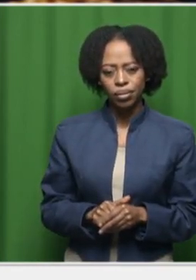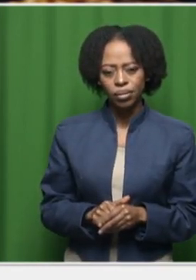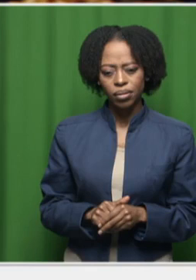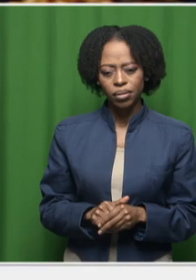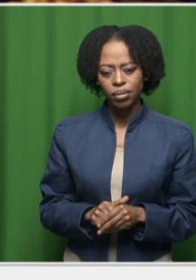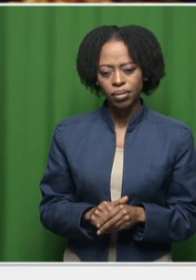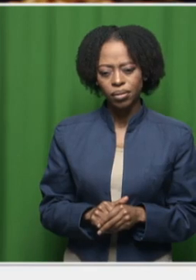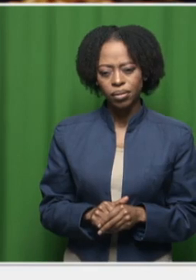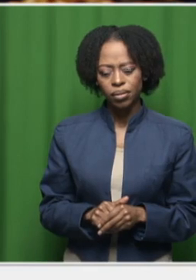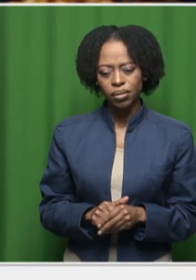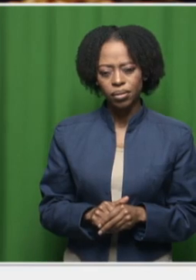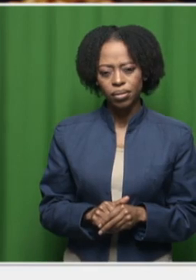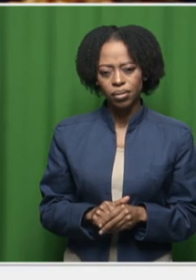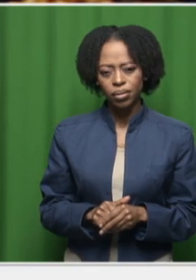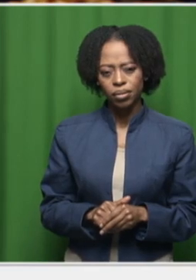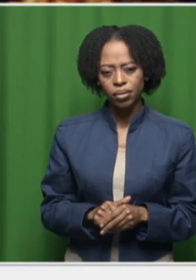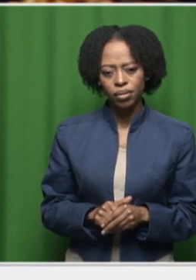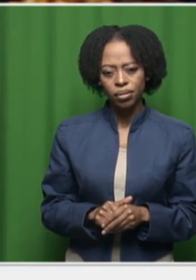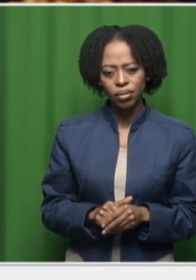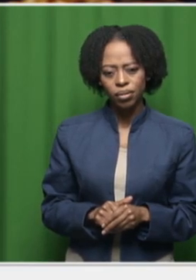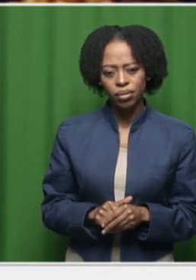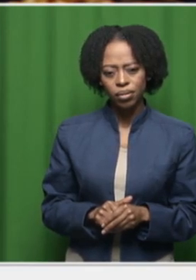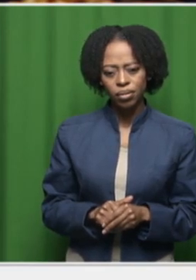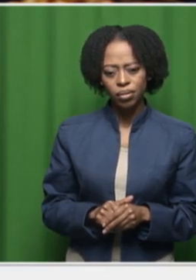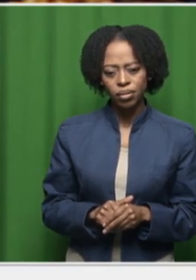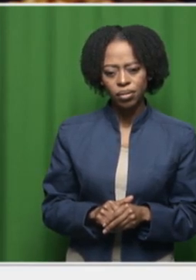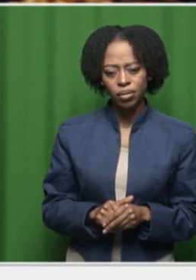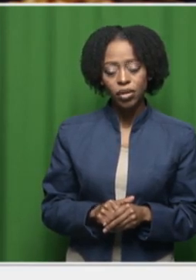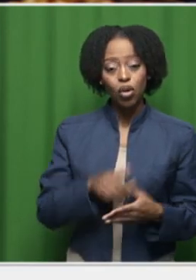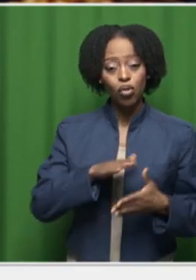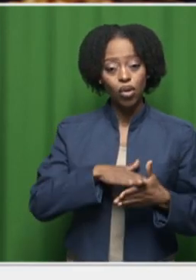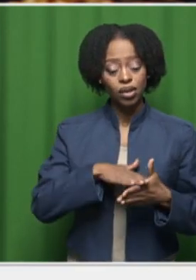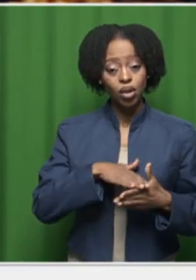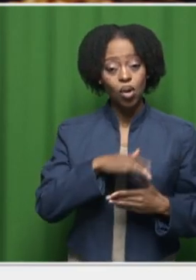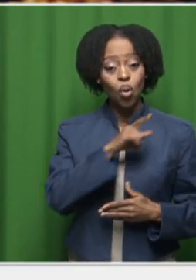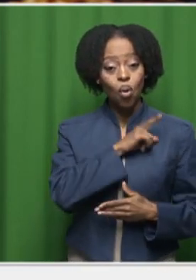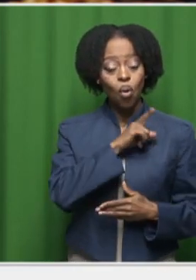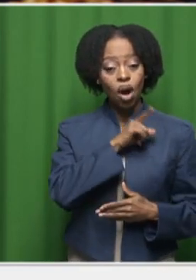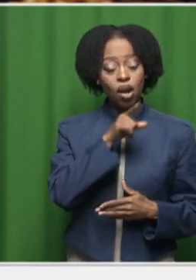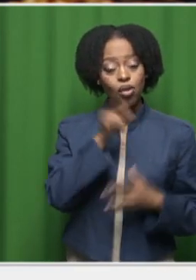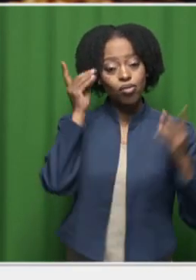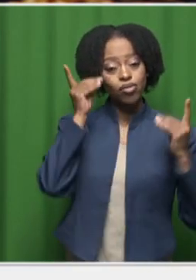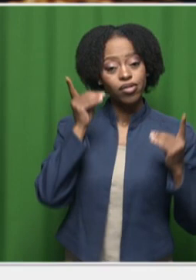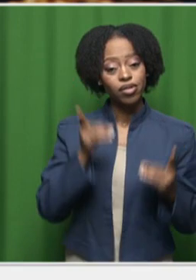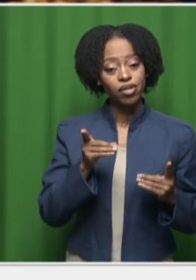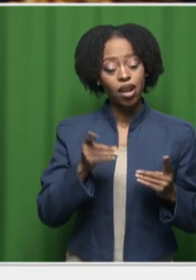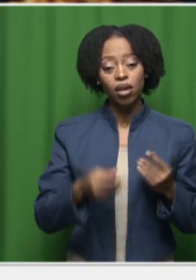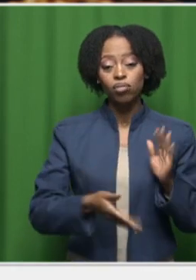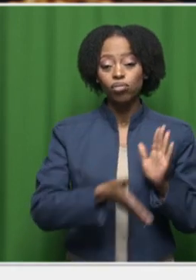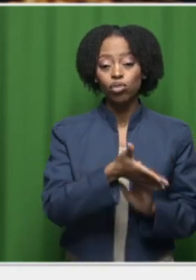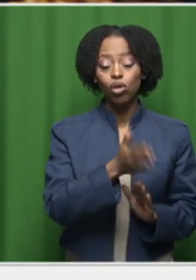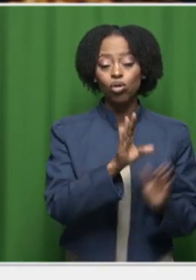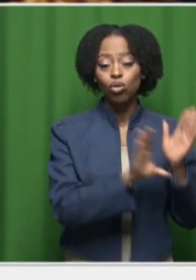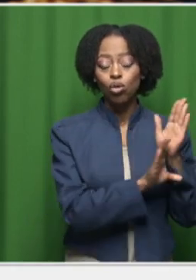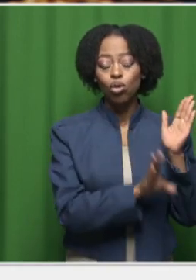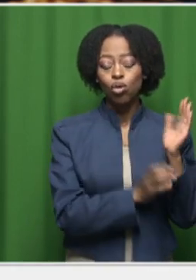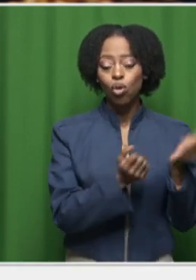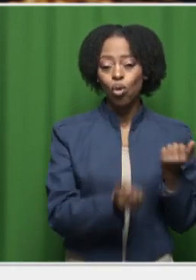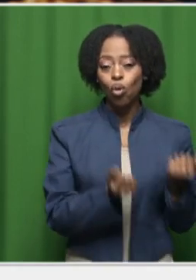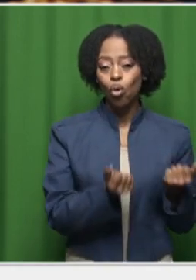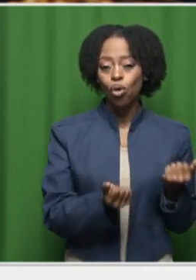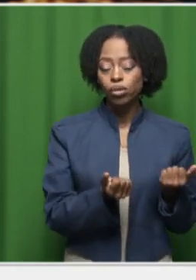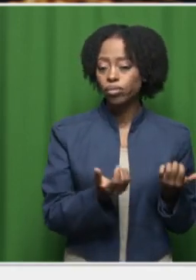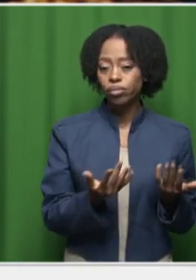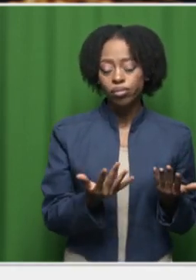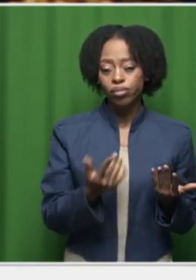I'm sorry, can I get that? I was asking the reason behind taking this matter directly to the highest court in the